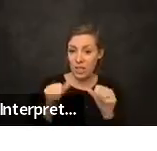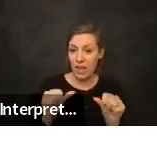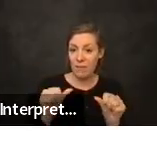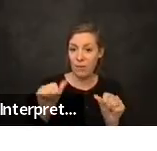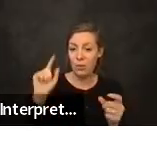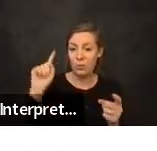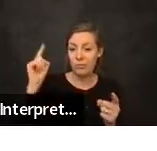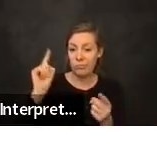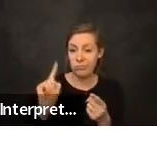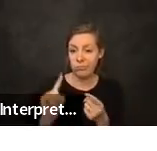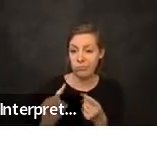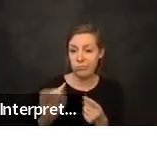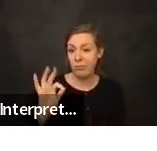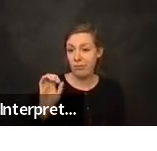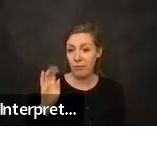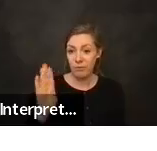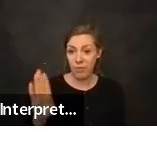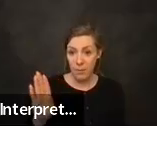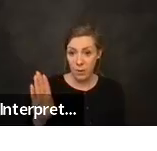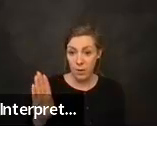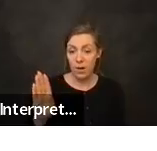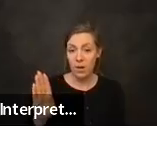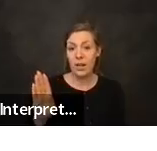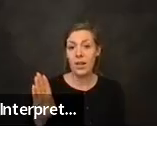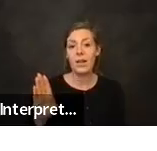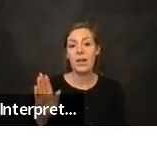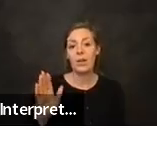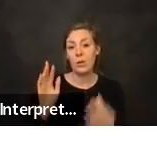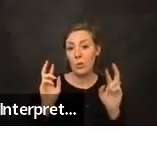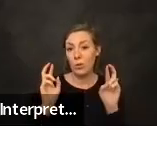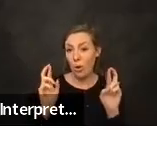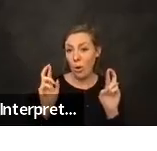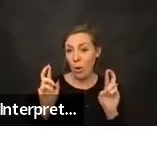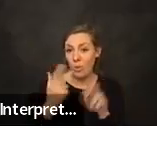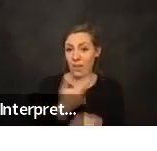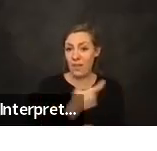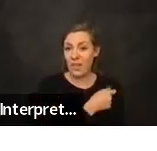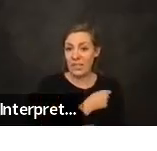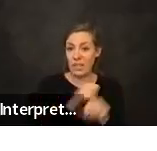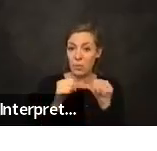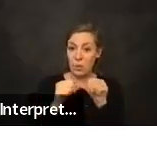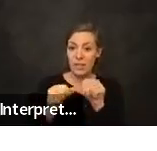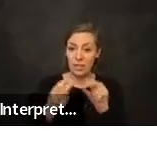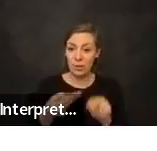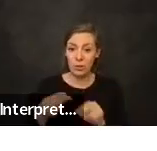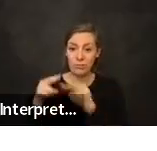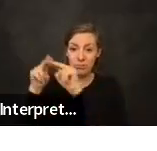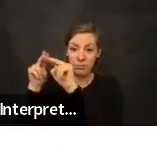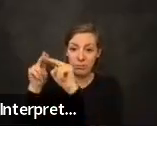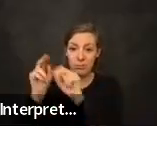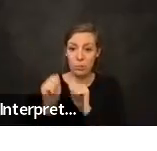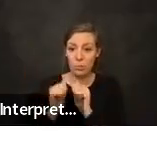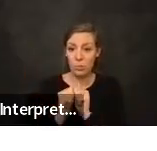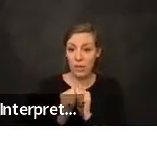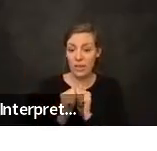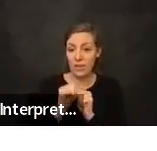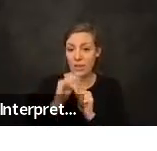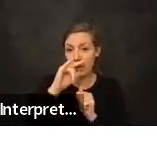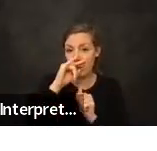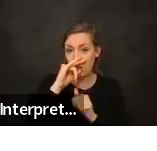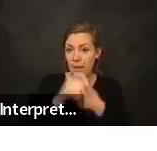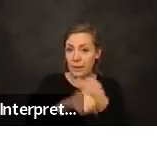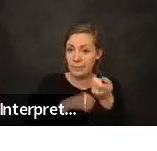perhaps in February, as with the hope that vaccinations would continue to rise with the pediatric campaign and